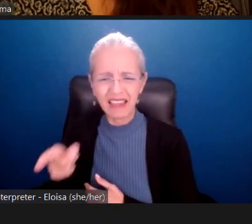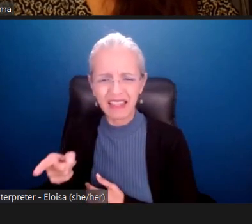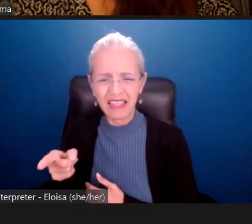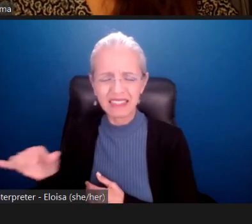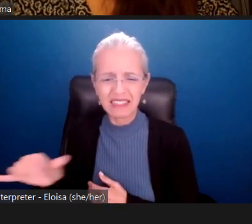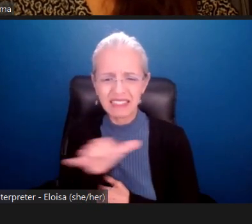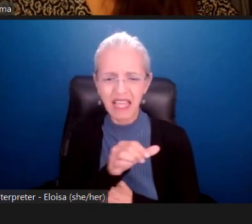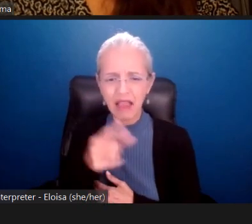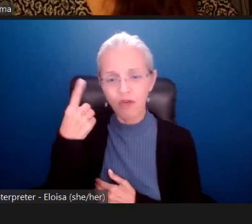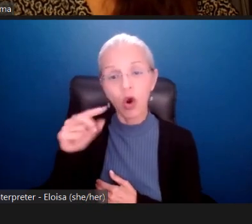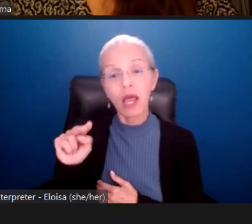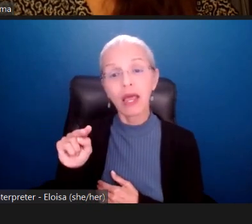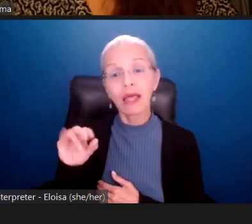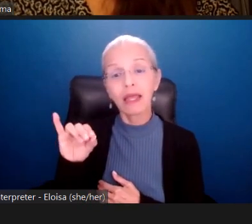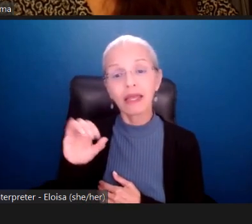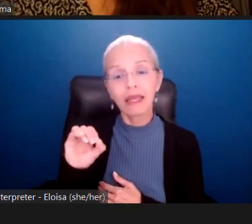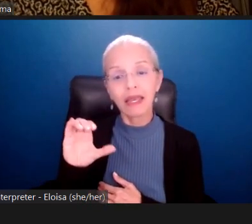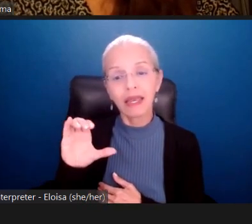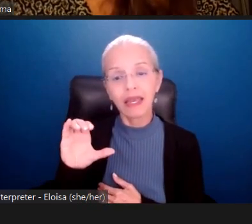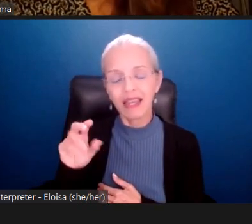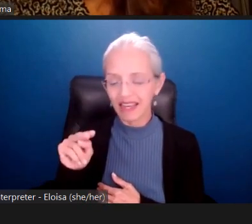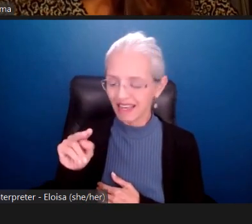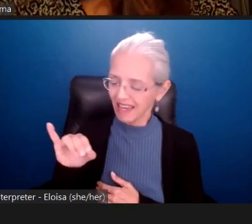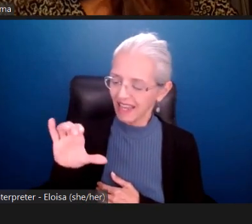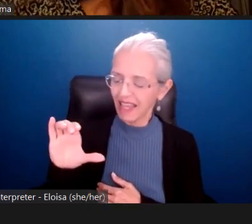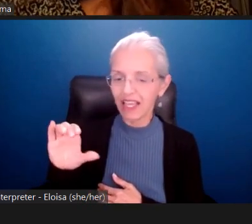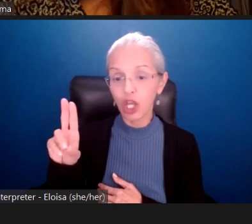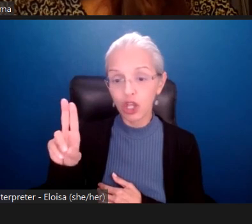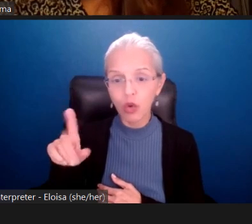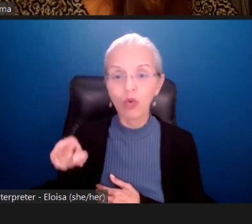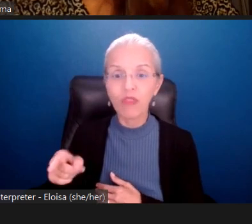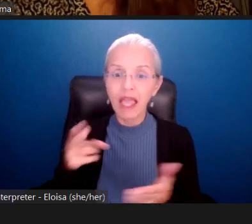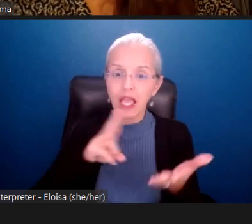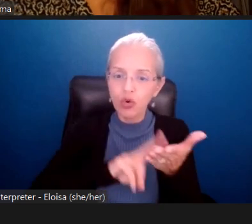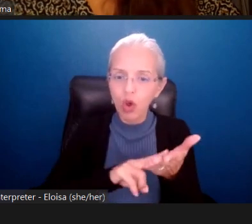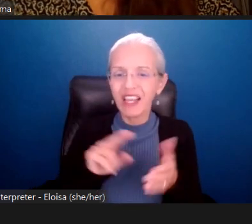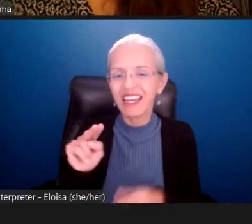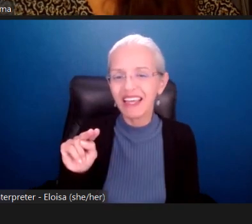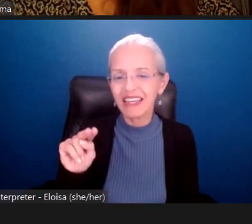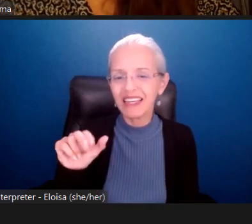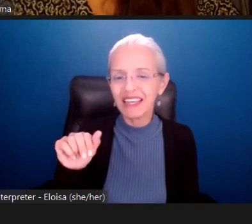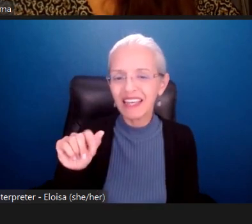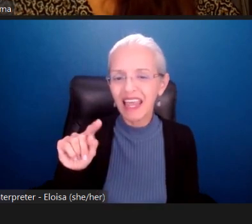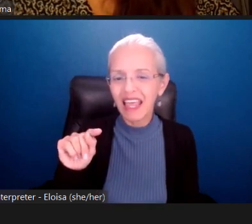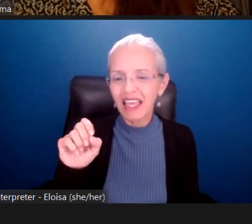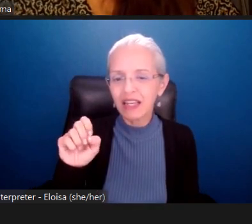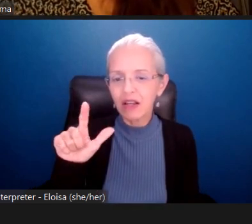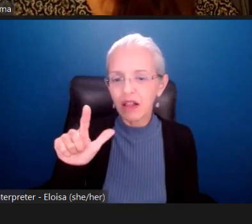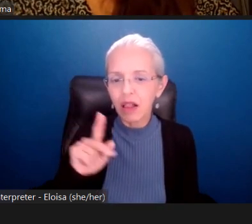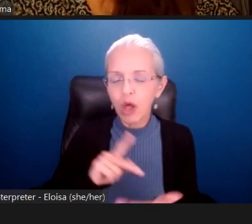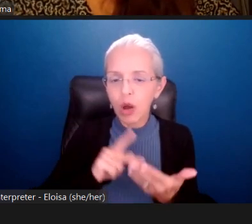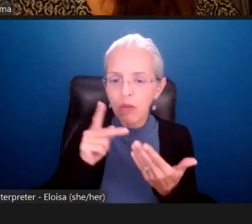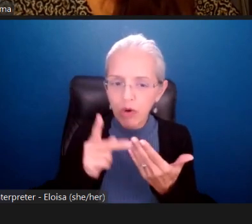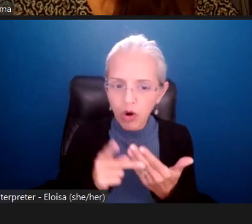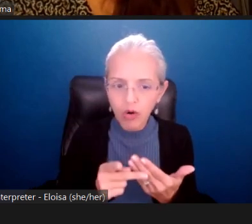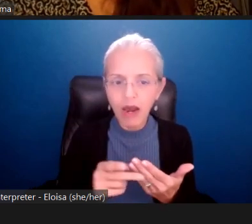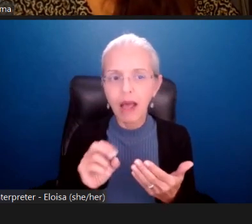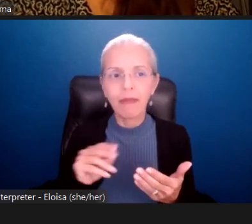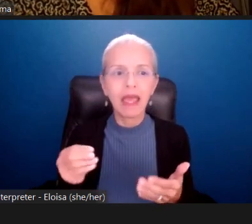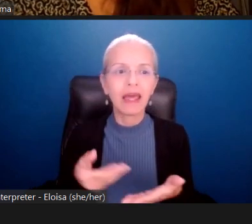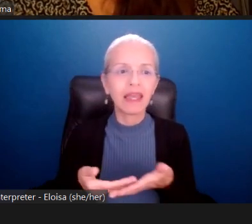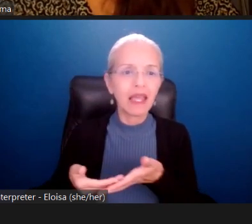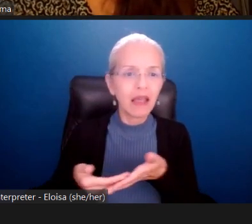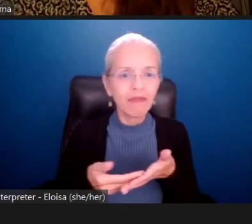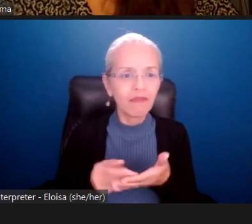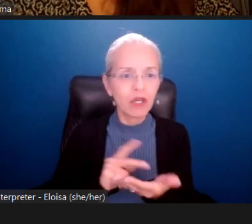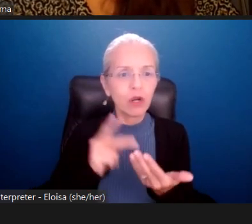they enrolled in a perinatal program, development follow-up clinic, or are infants enrolled in WIC? NICU grads are